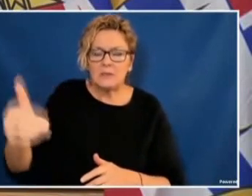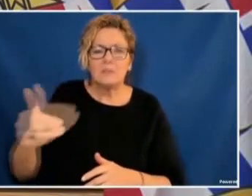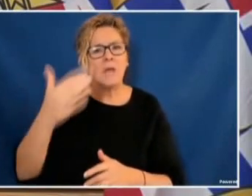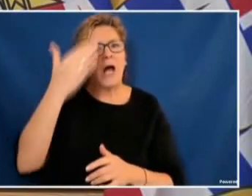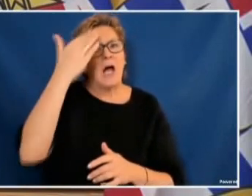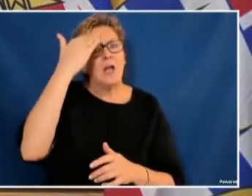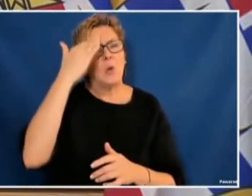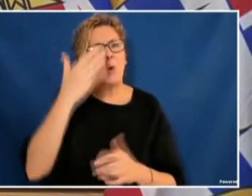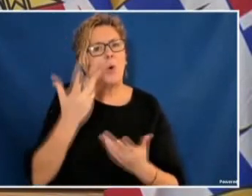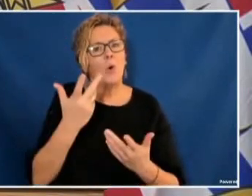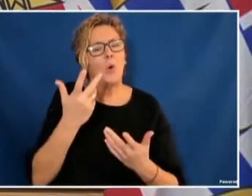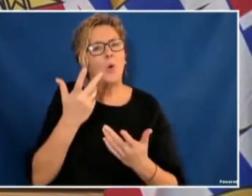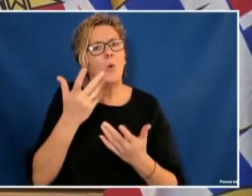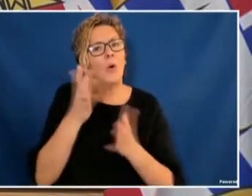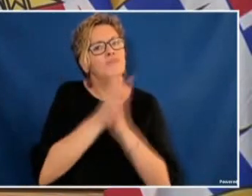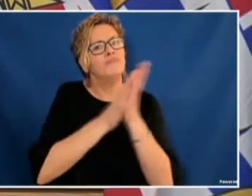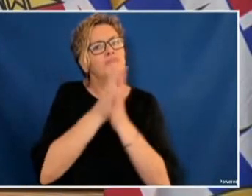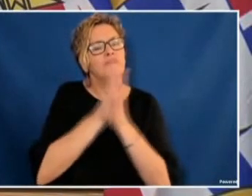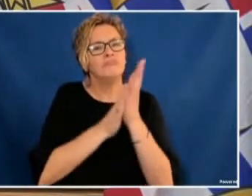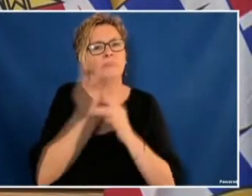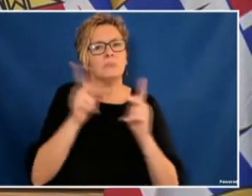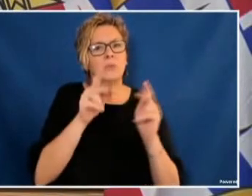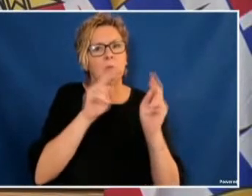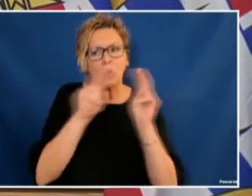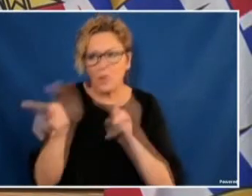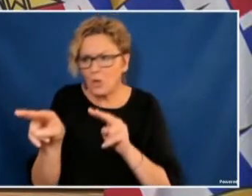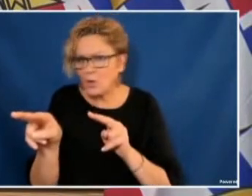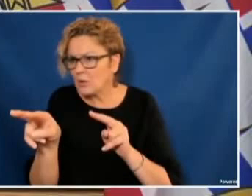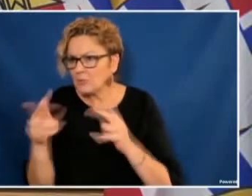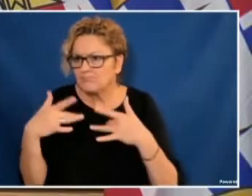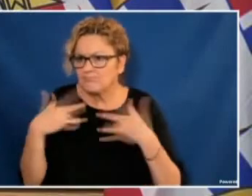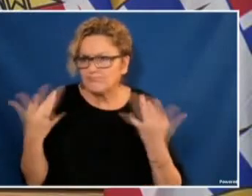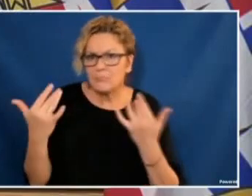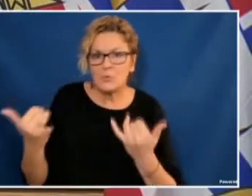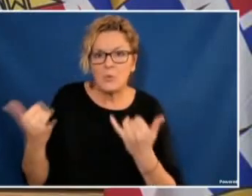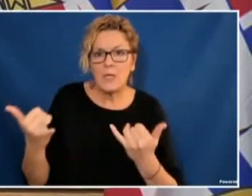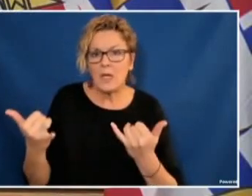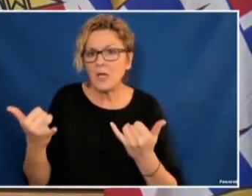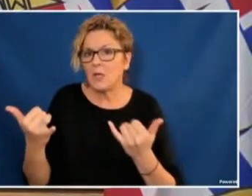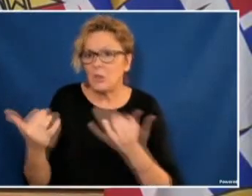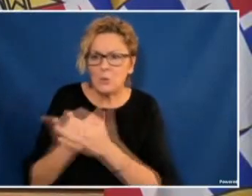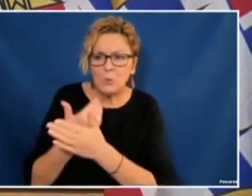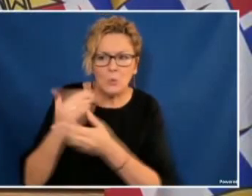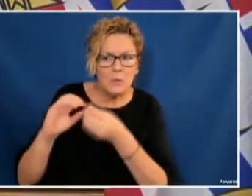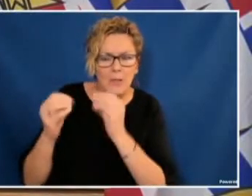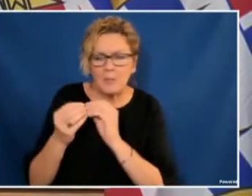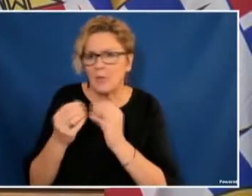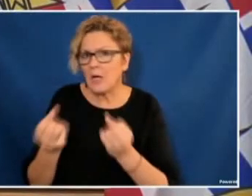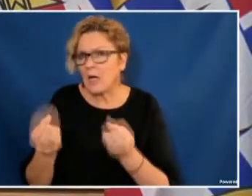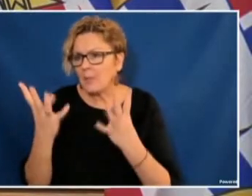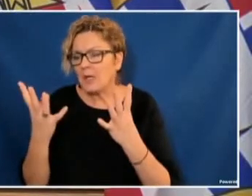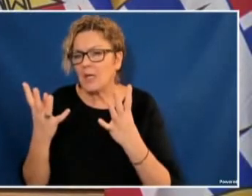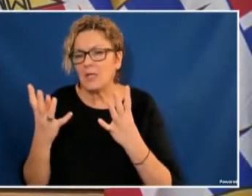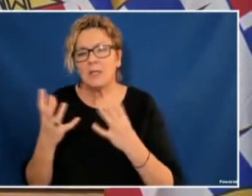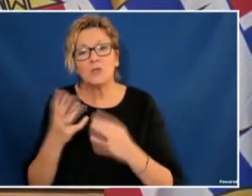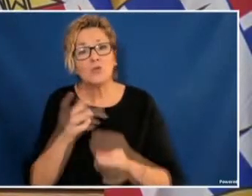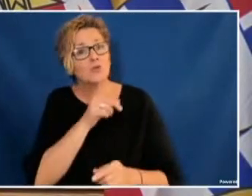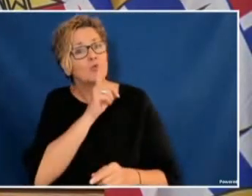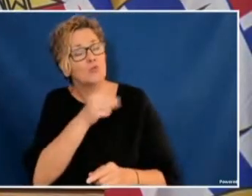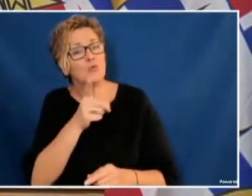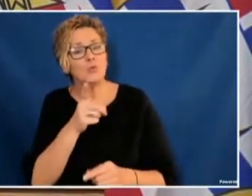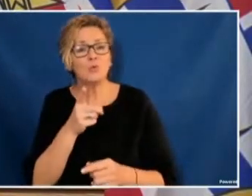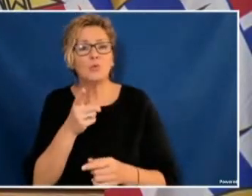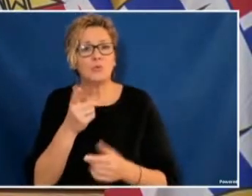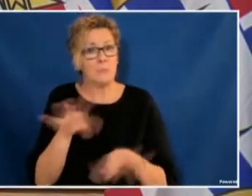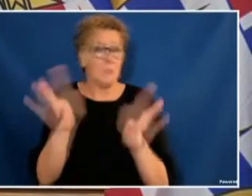BC CDC and our health authorities for the work that they do every day, and again the work that we did through this past